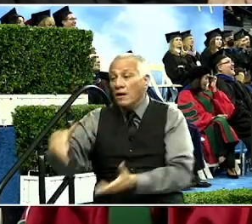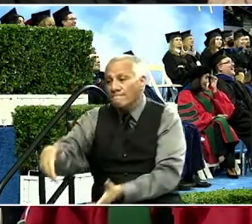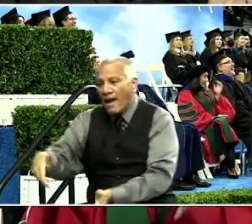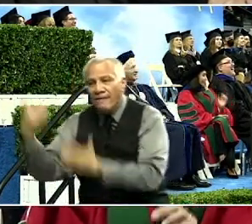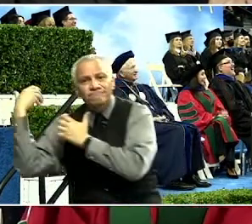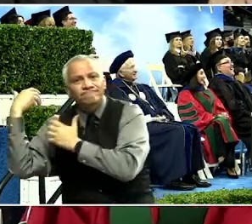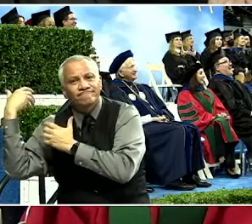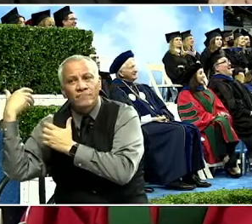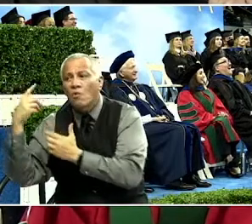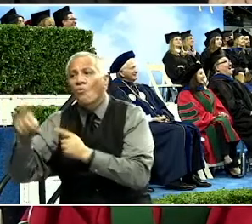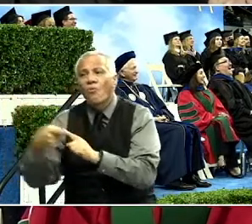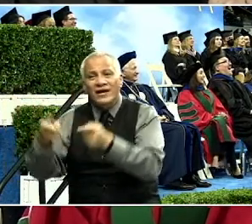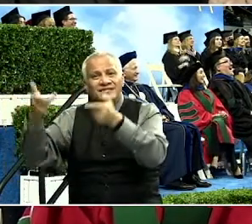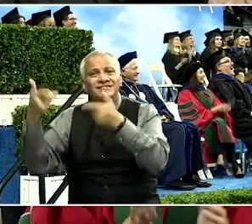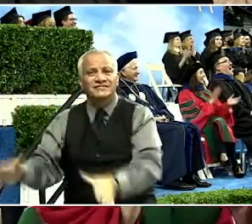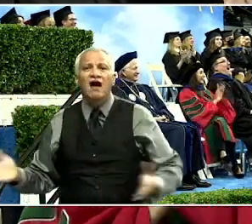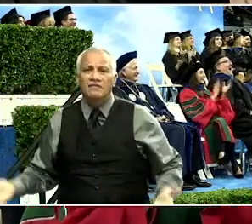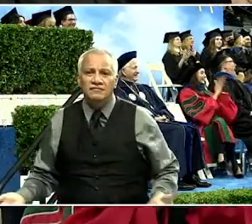it's done.